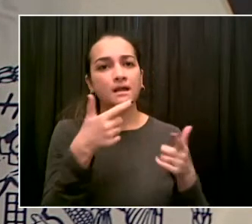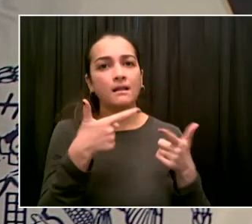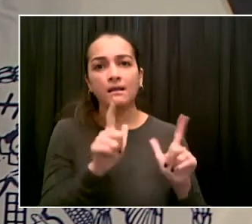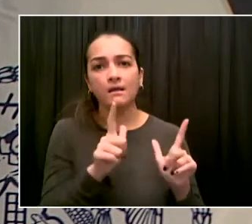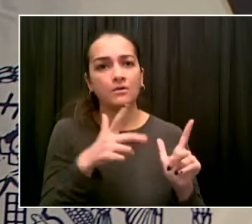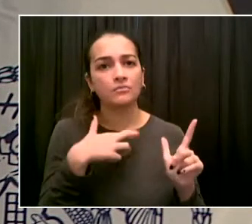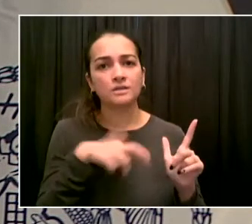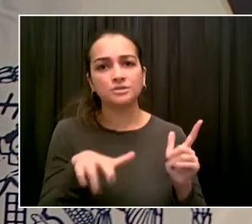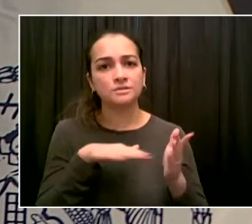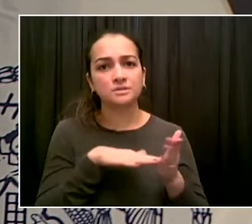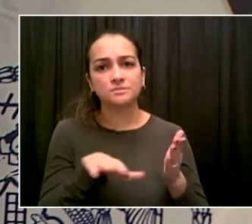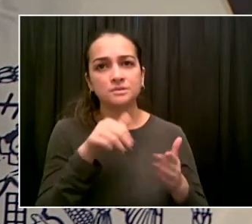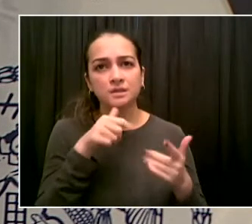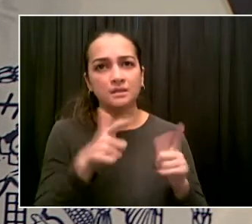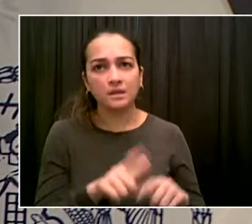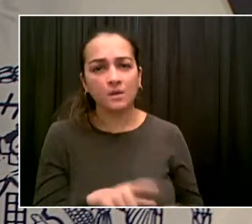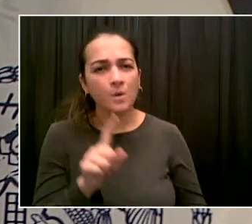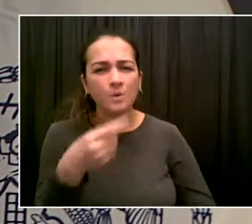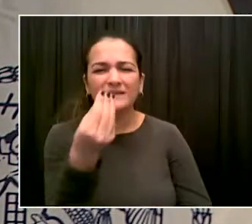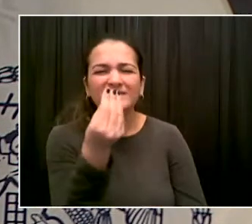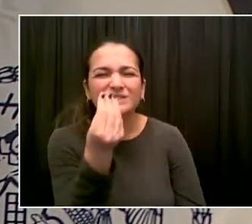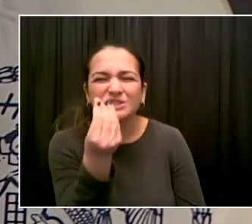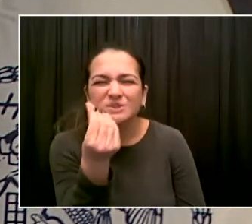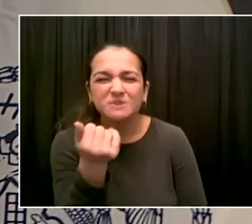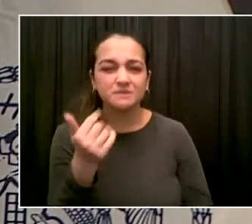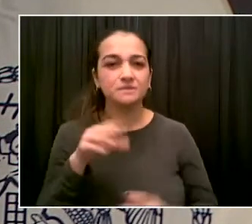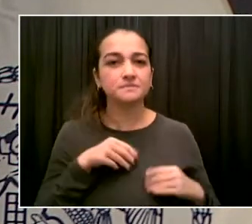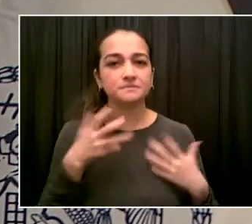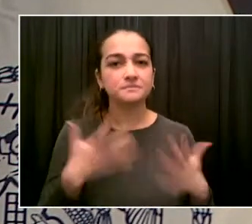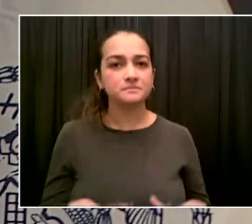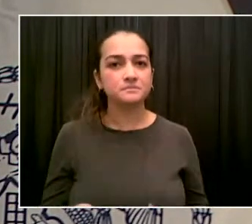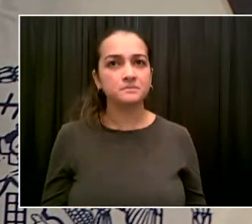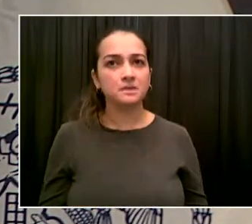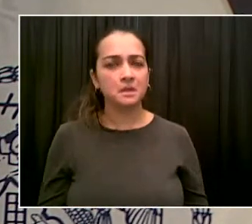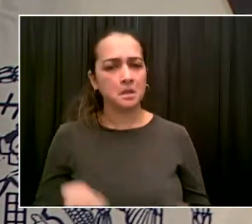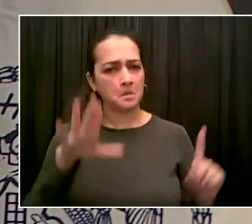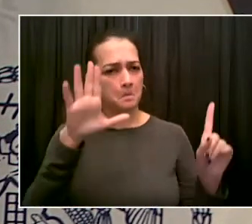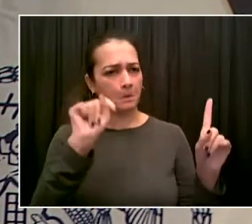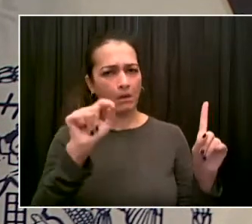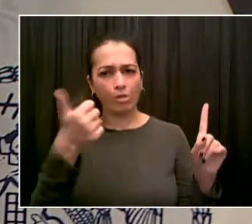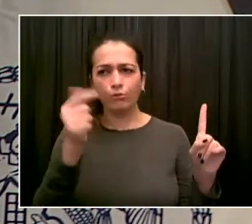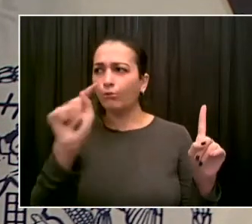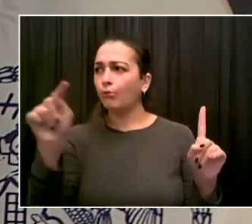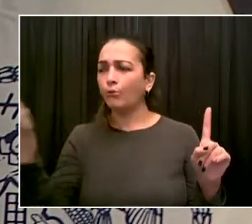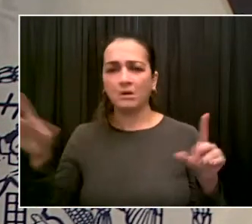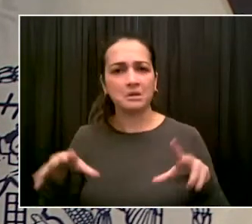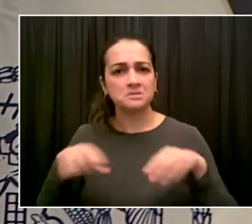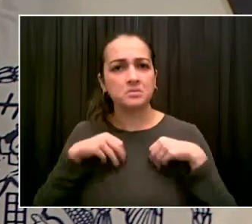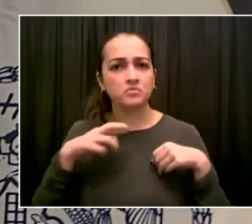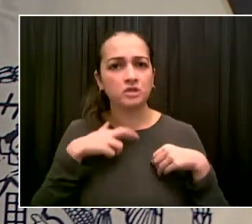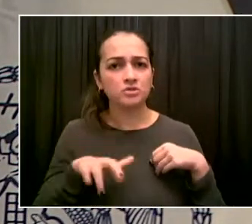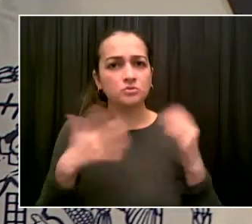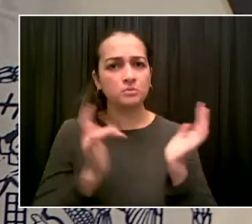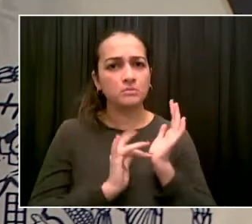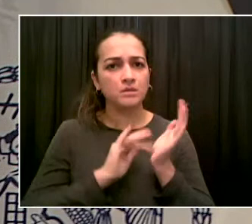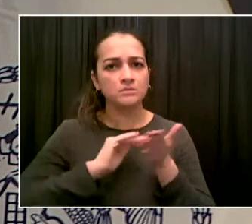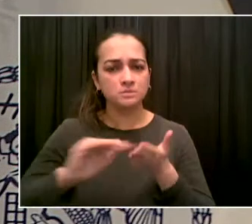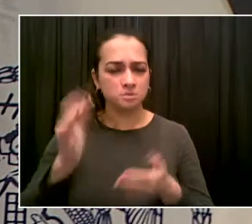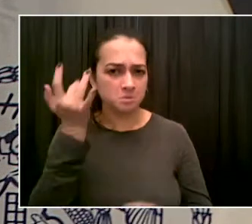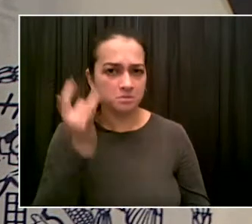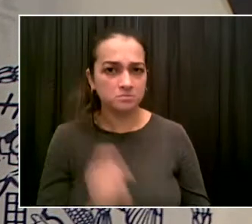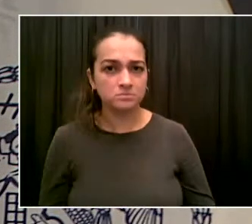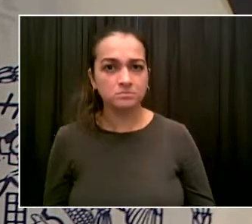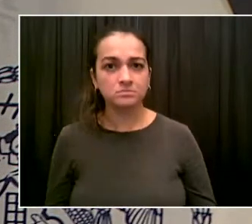and what will be looked at on these requests? Steve, I think it was the right thing to do. I really do. We did this,